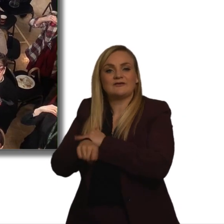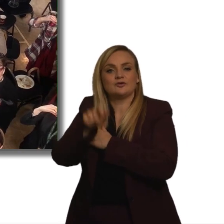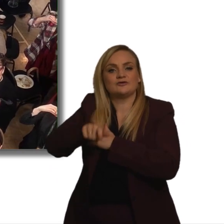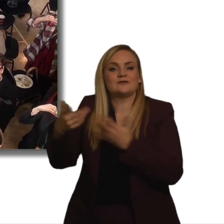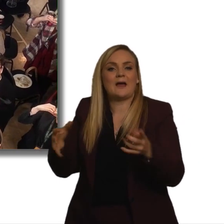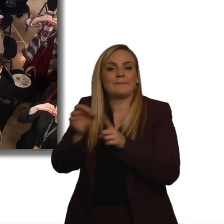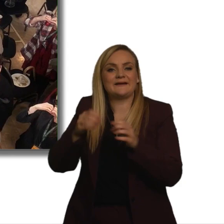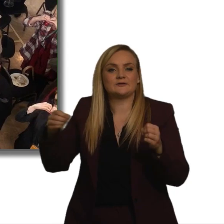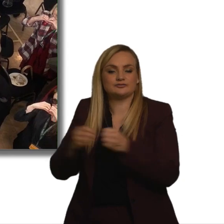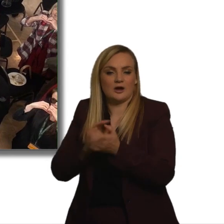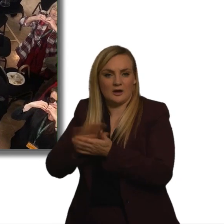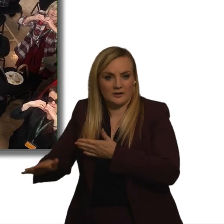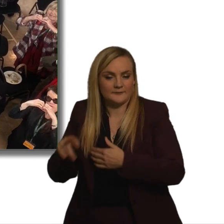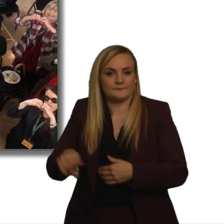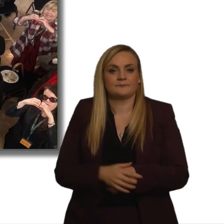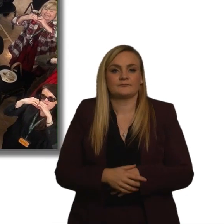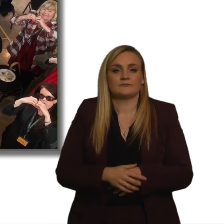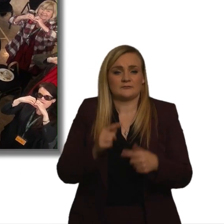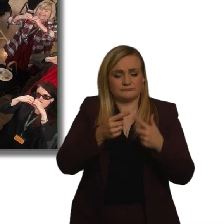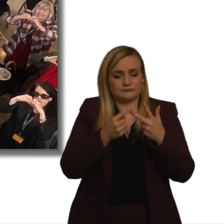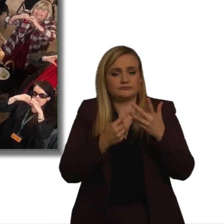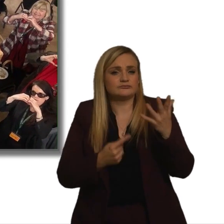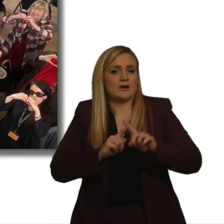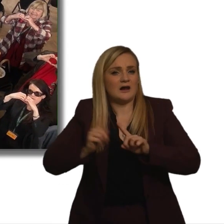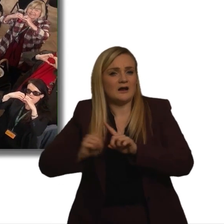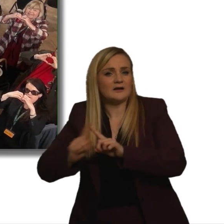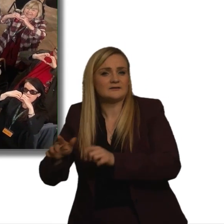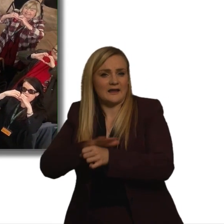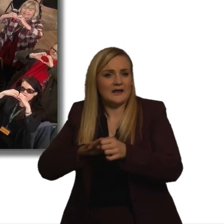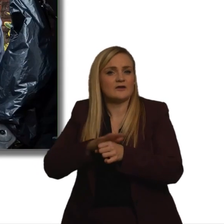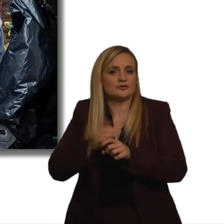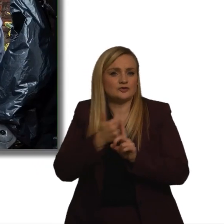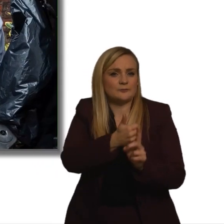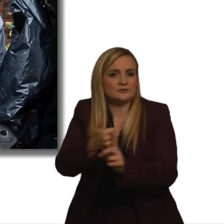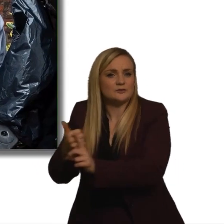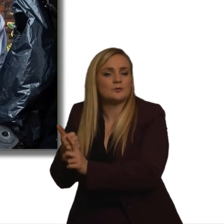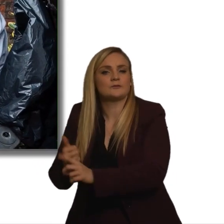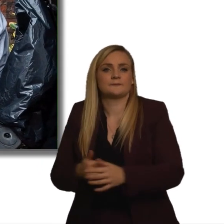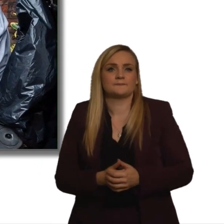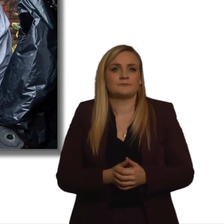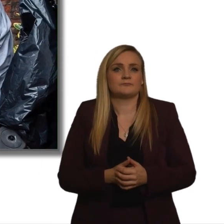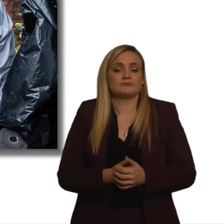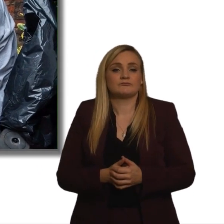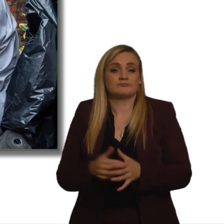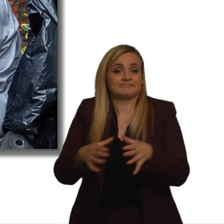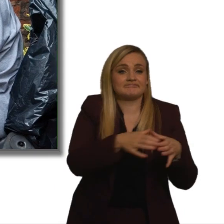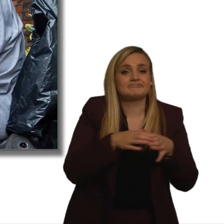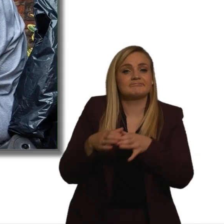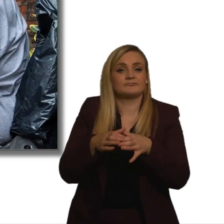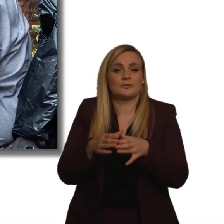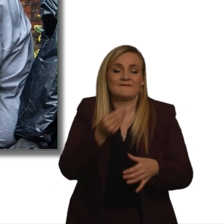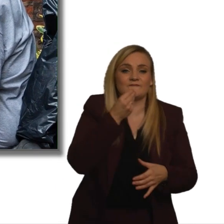support for women's events in Chesterfield, Lichfield and St Neots. Teaming up with colleagues from the food and funeral